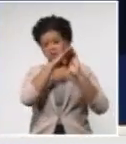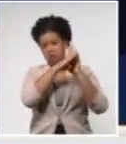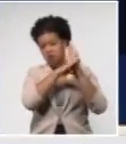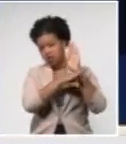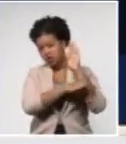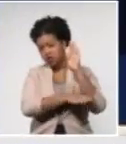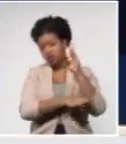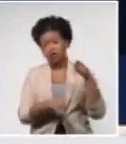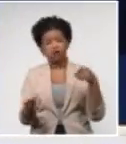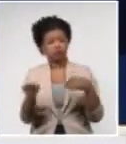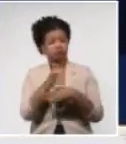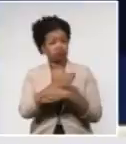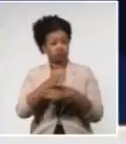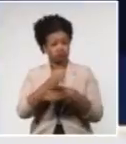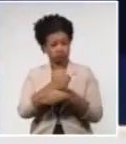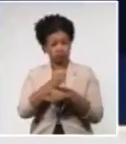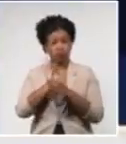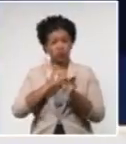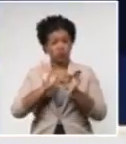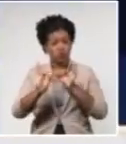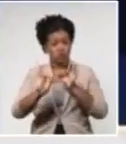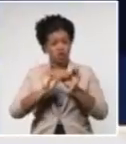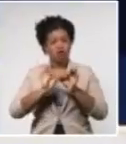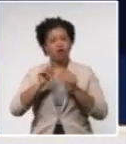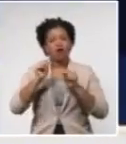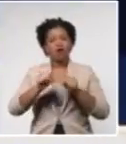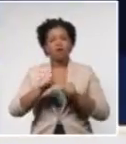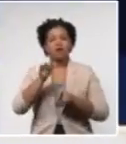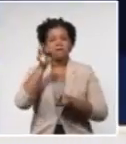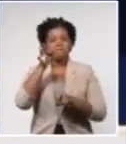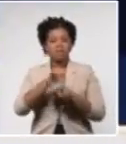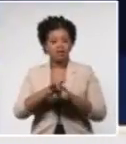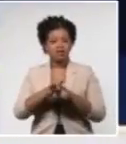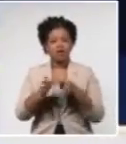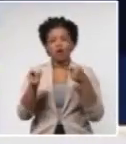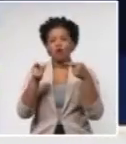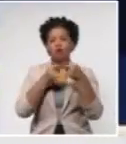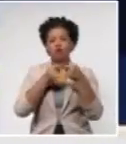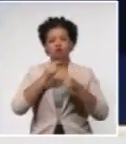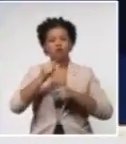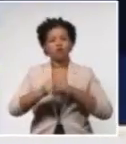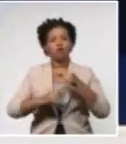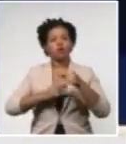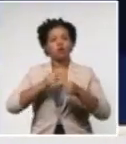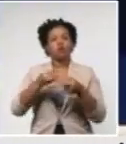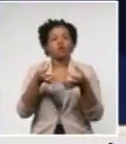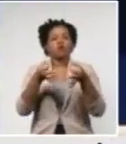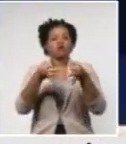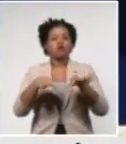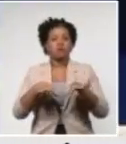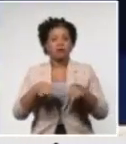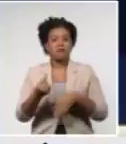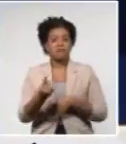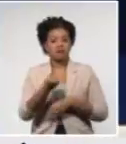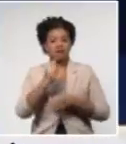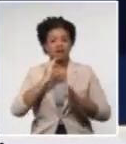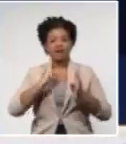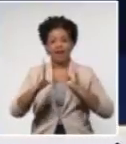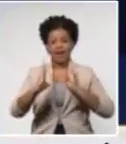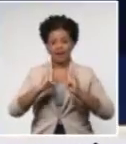the prescribed precautions, they are starting to implement phase 1 of the